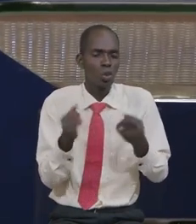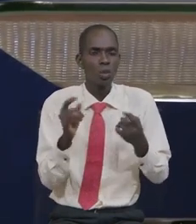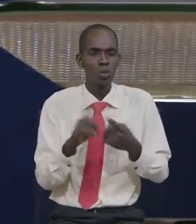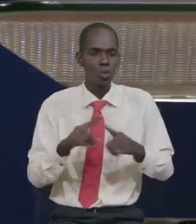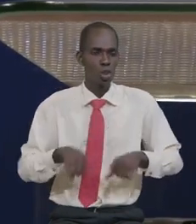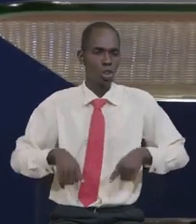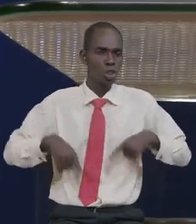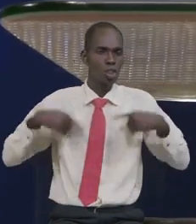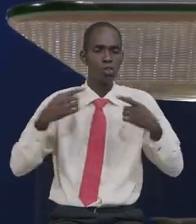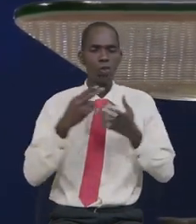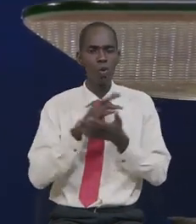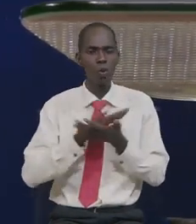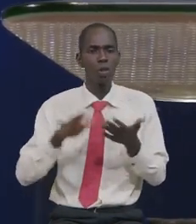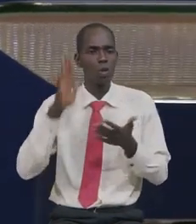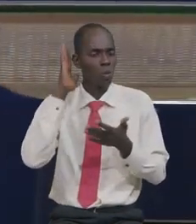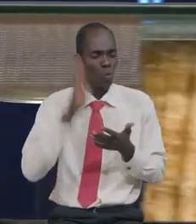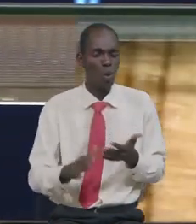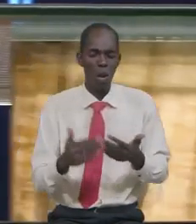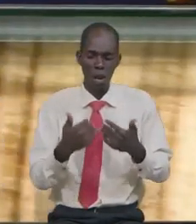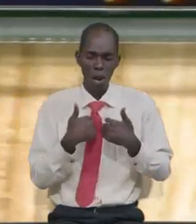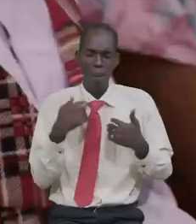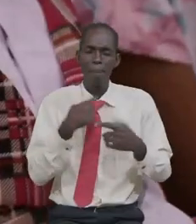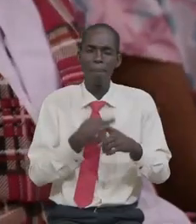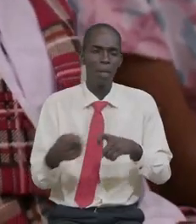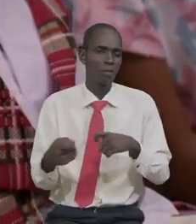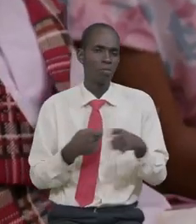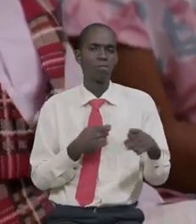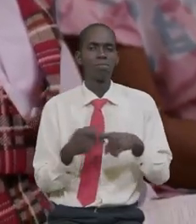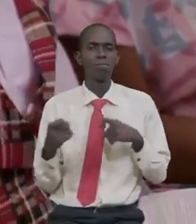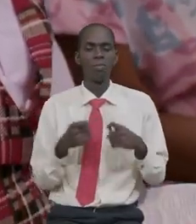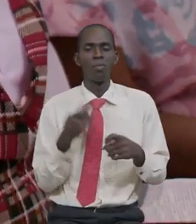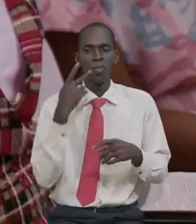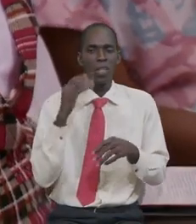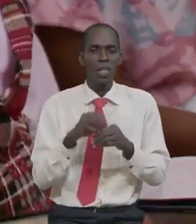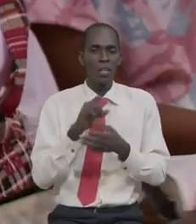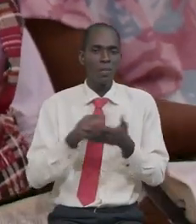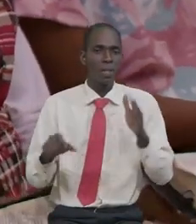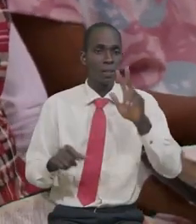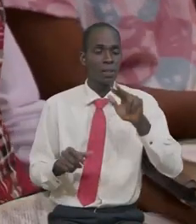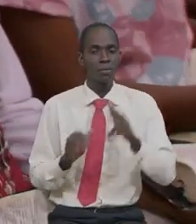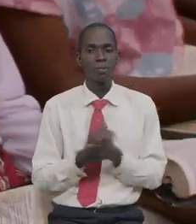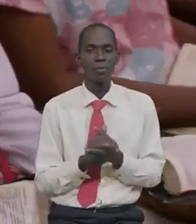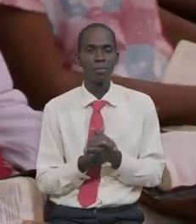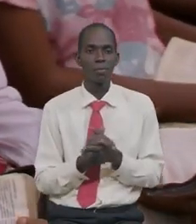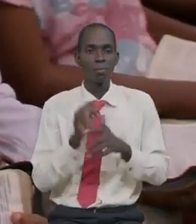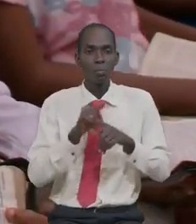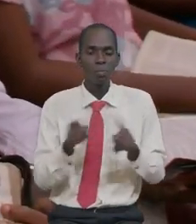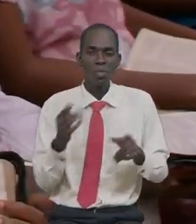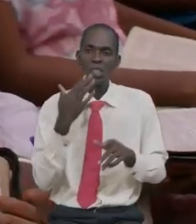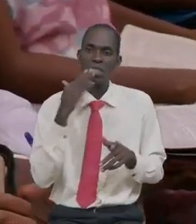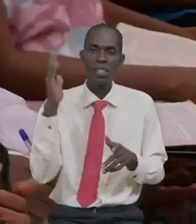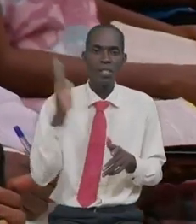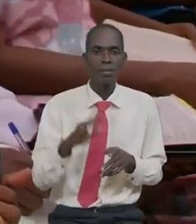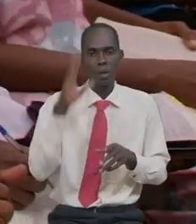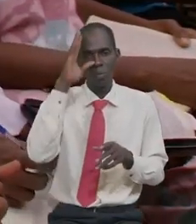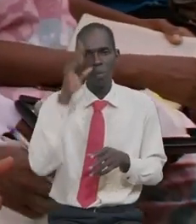will suffer persecution. Look at verse 13. Verse 13 says, but evil men